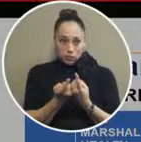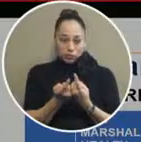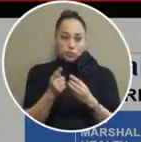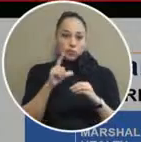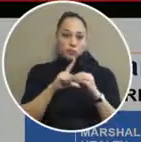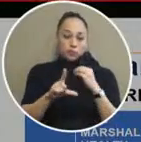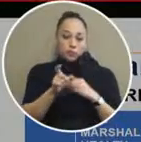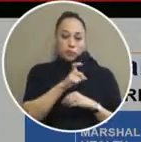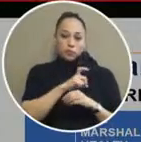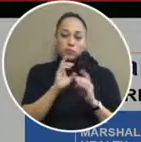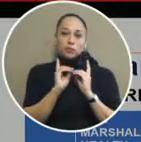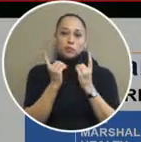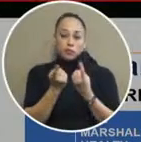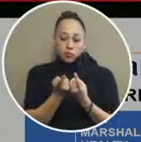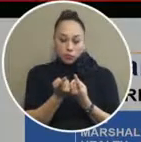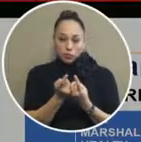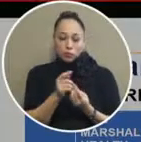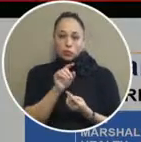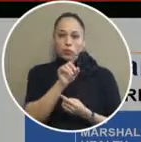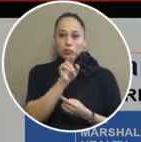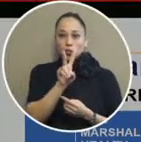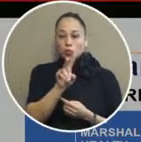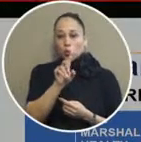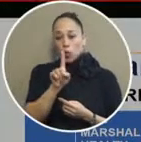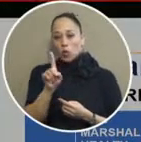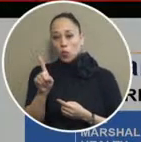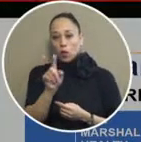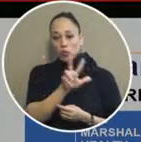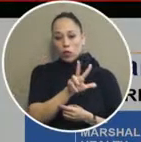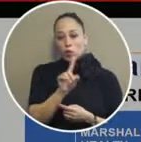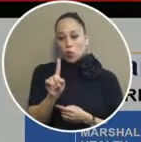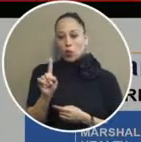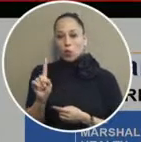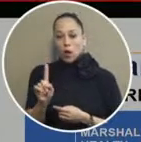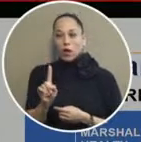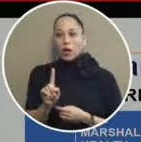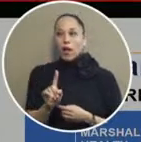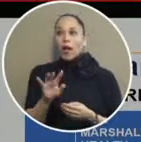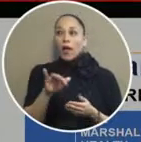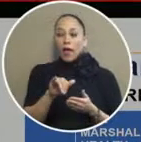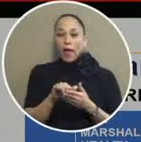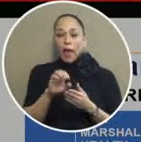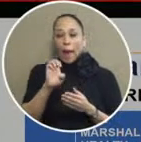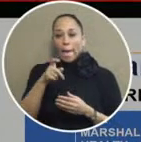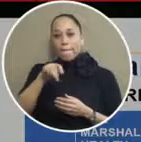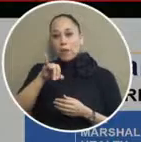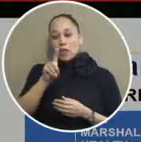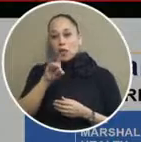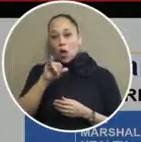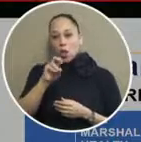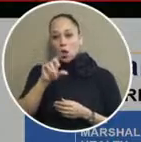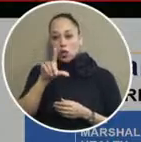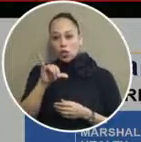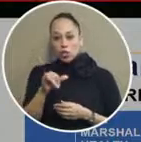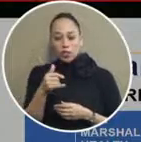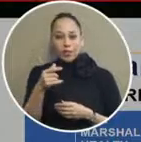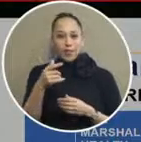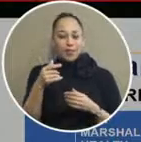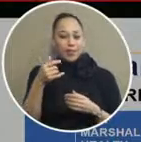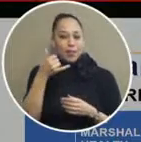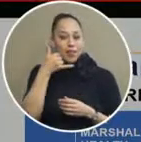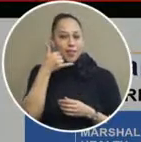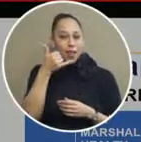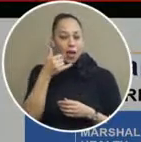Paso Police Department, 211, 311, epidemiology calls and the hotline, as well as the